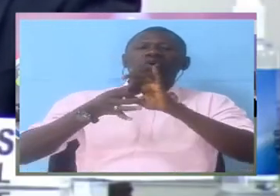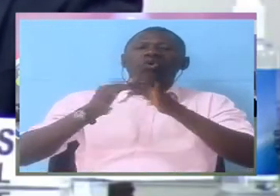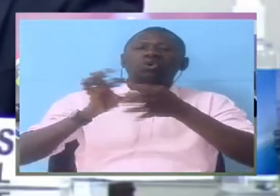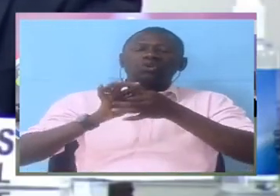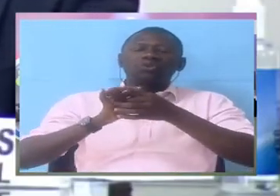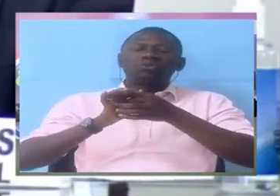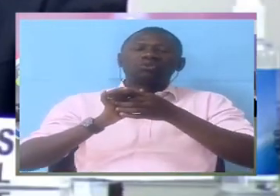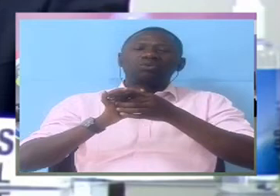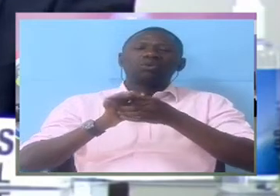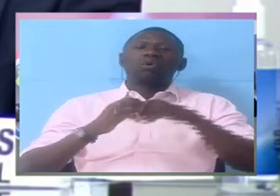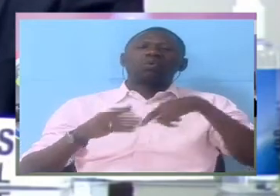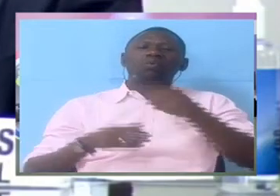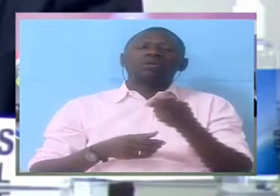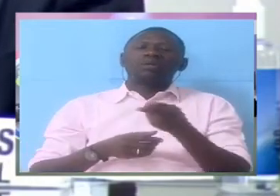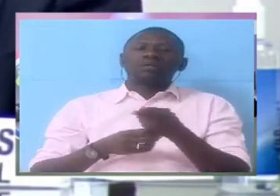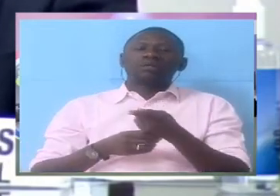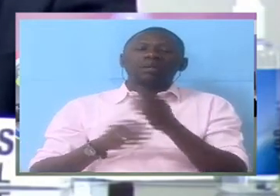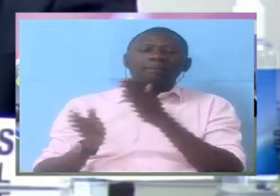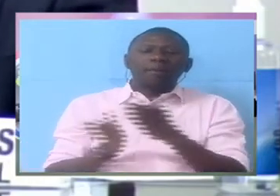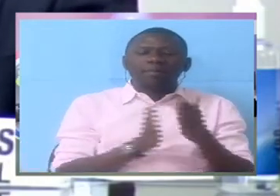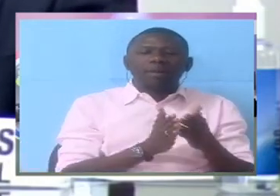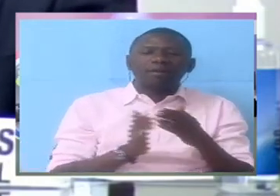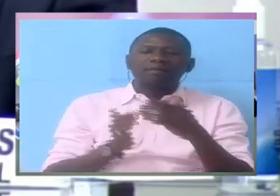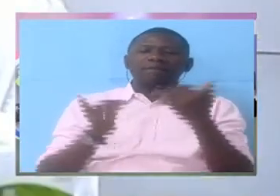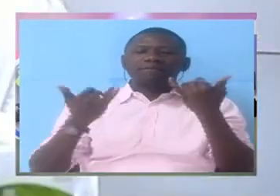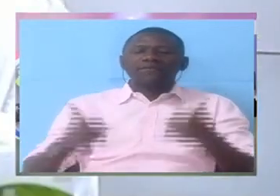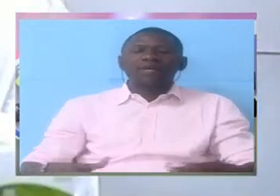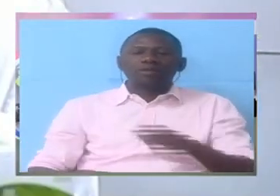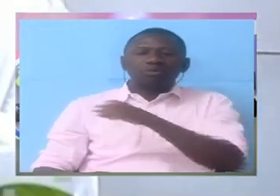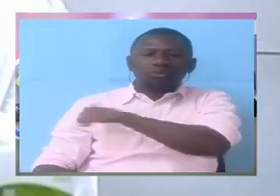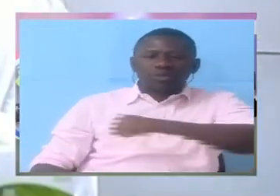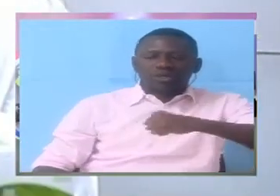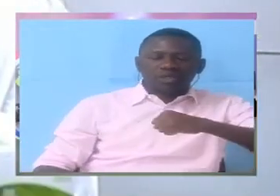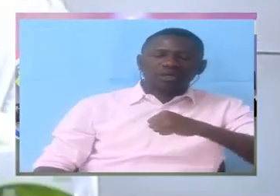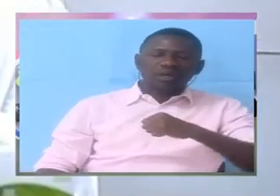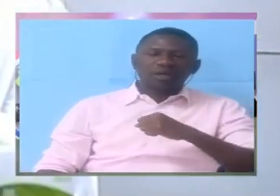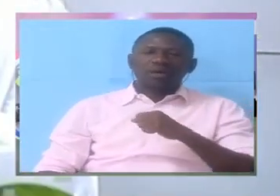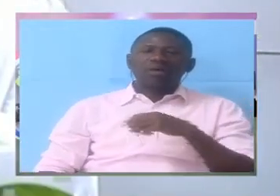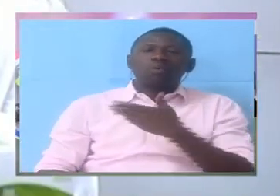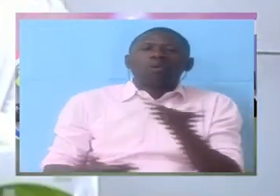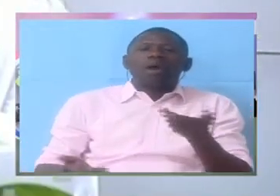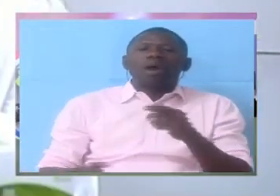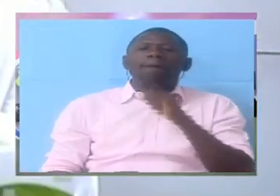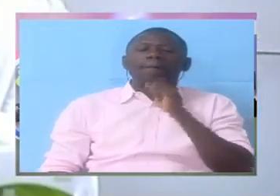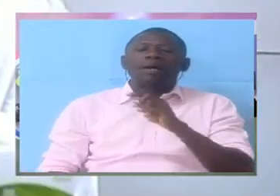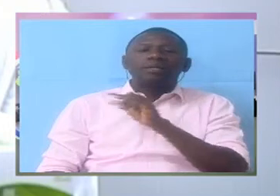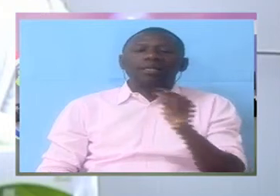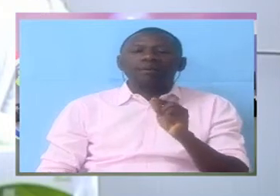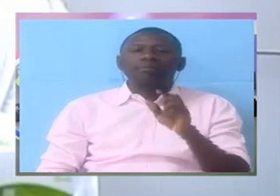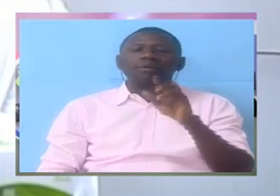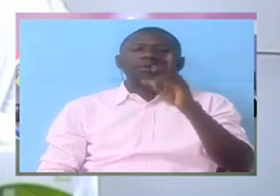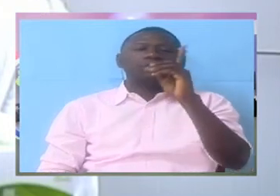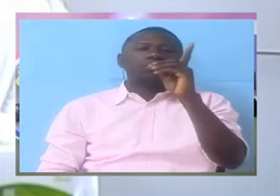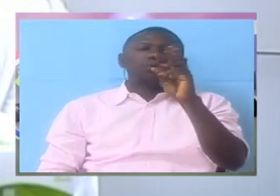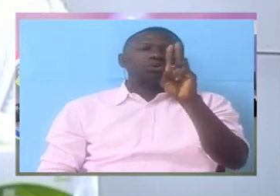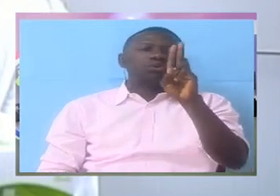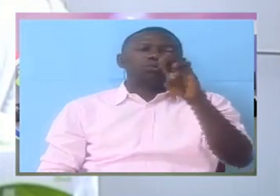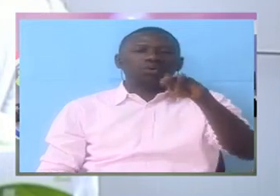d'etat involving Dumosaho and others. Anu wo njikita wala obe sujirin nimmel na wolem boinkanwa